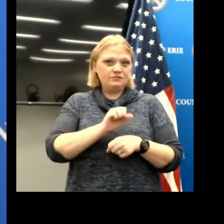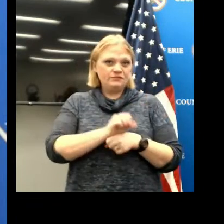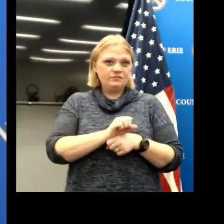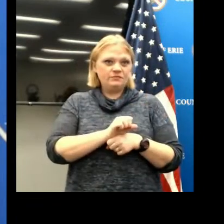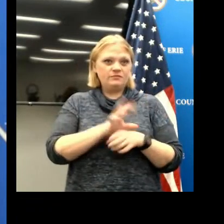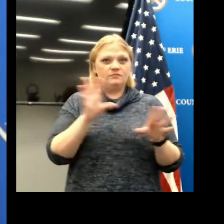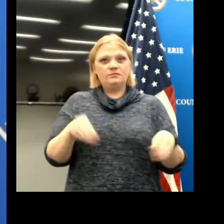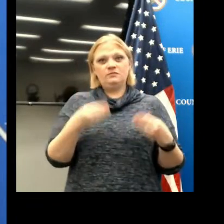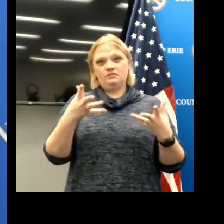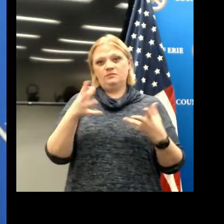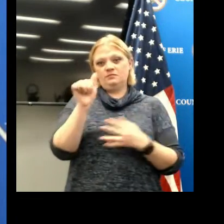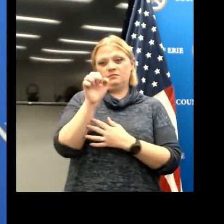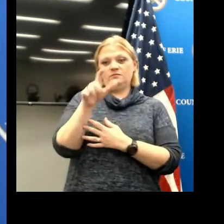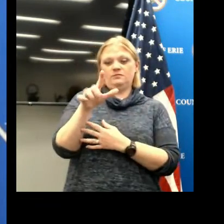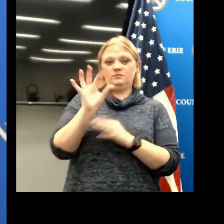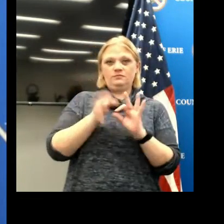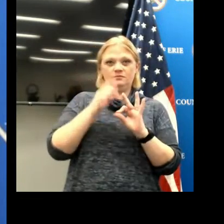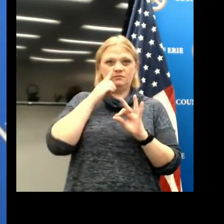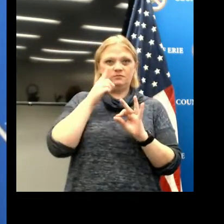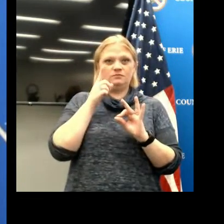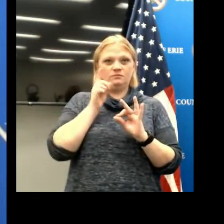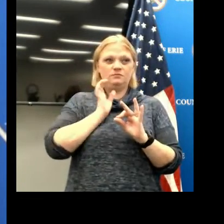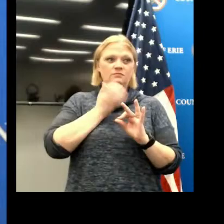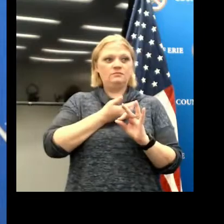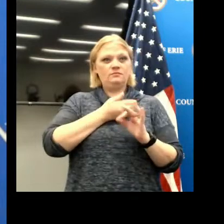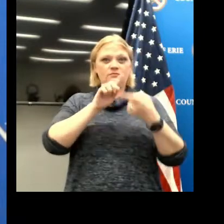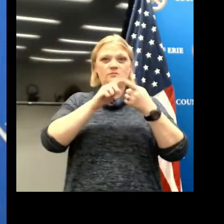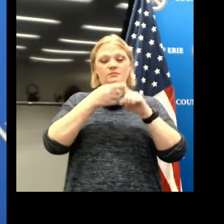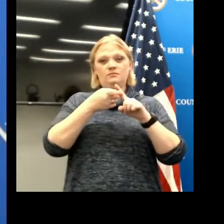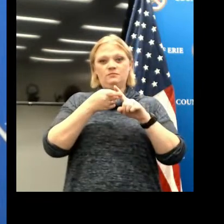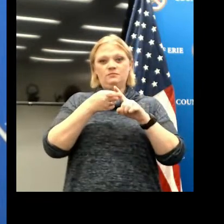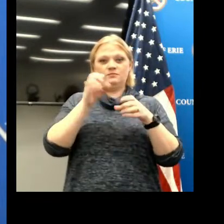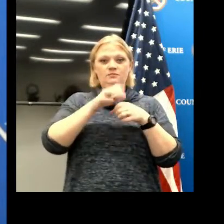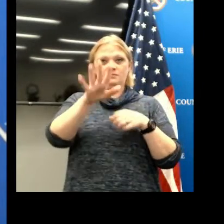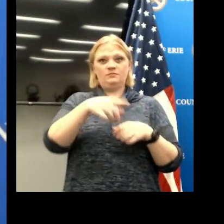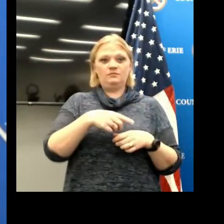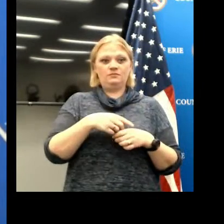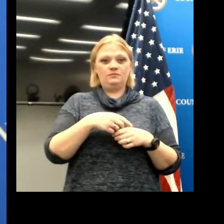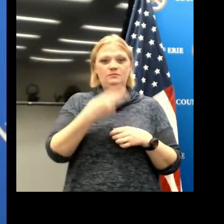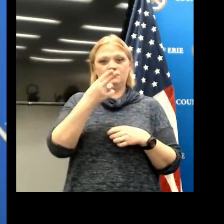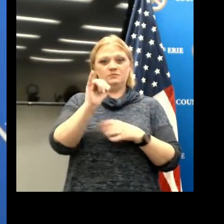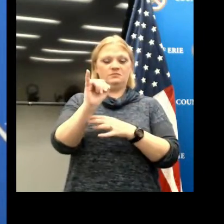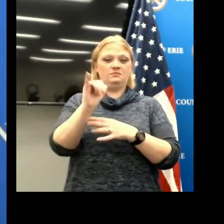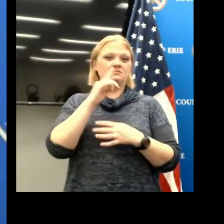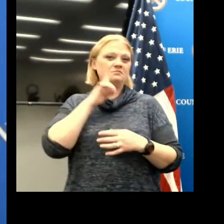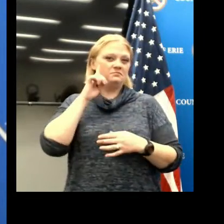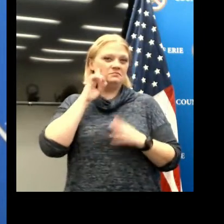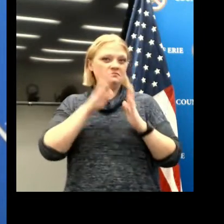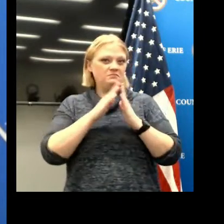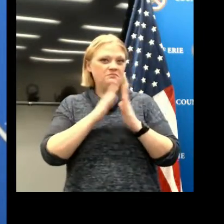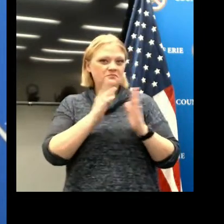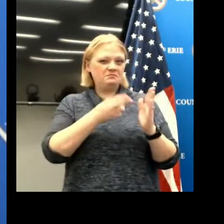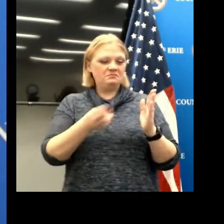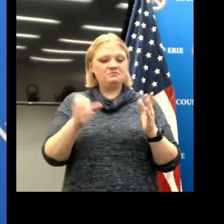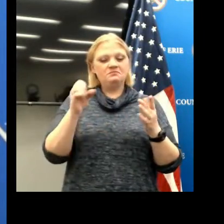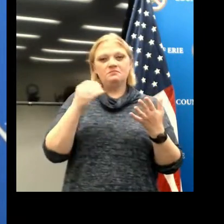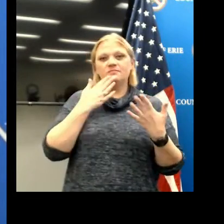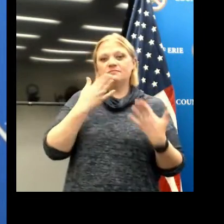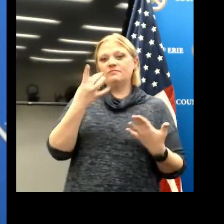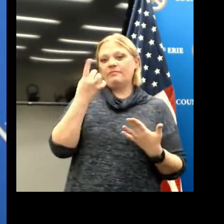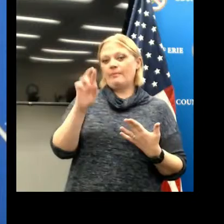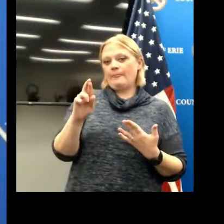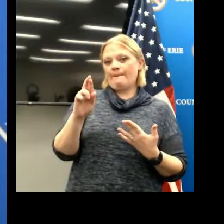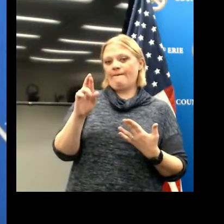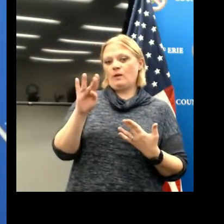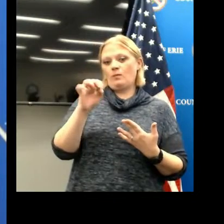in providing American Sign Language for our friends in the hearing impaired community. I want to thank Dr. Burstein and her staff